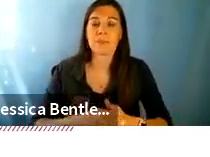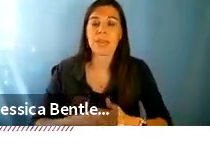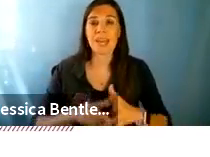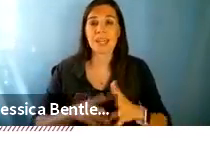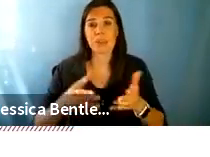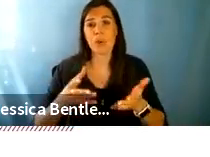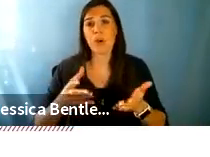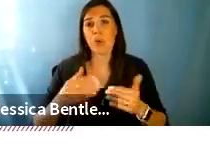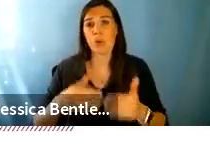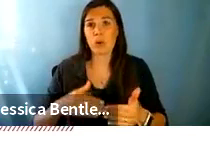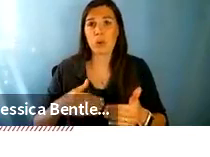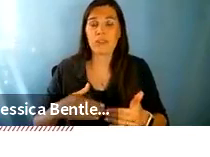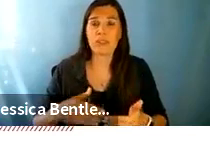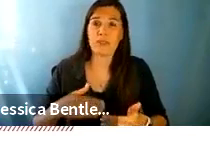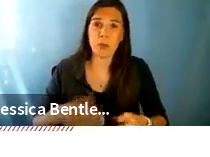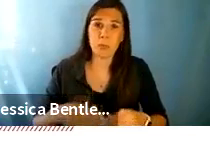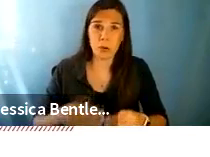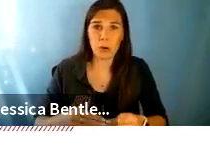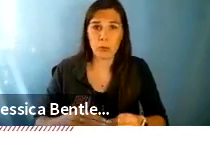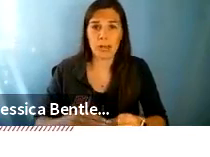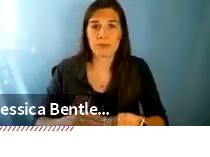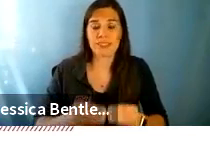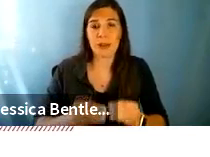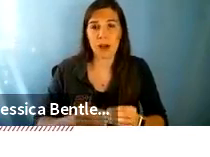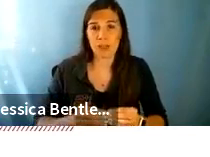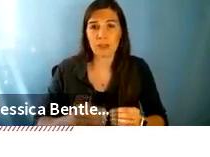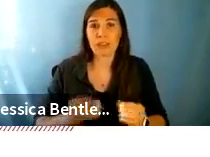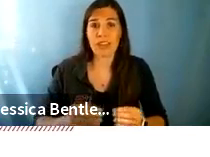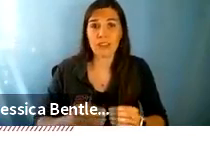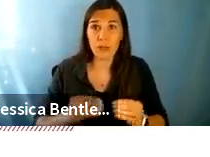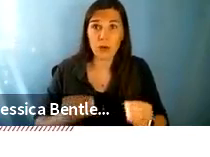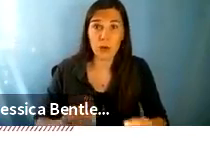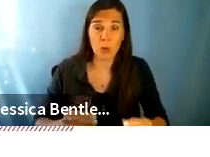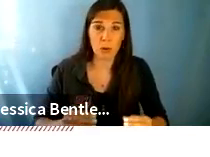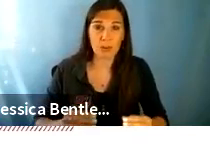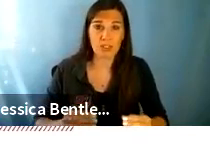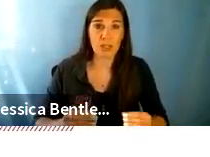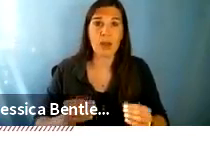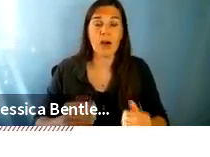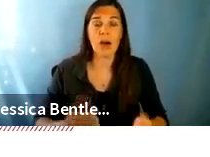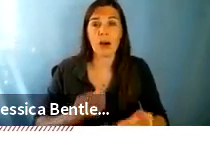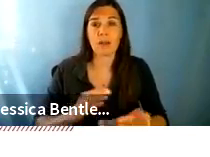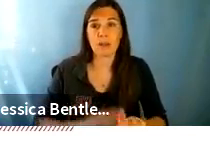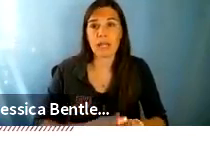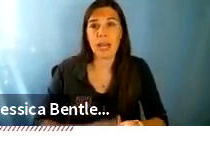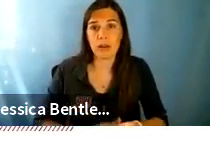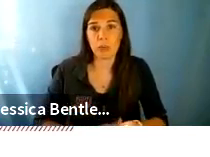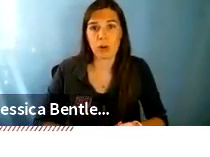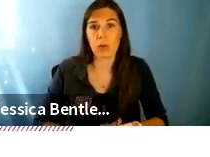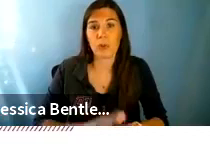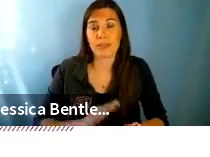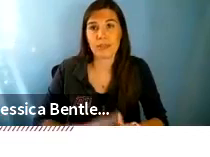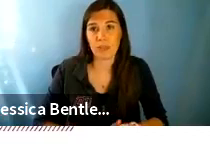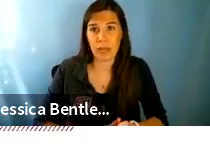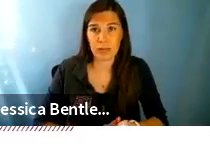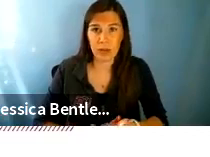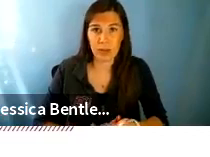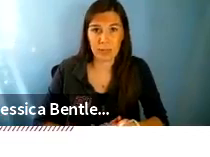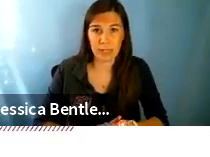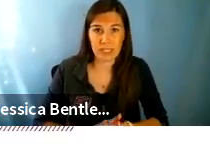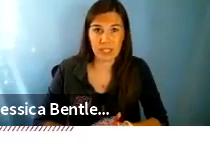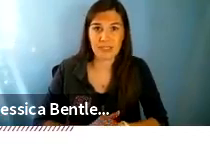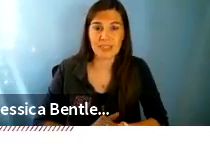etc. And so we're one of the few programs that offers a full course on learning how to work with